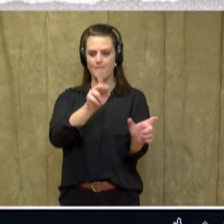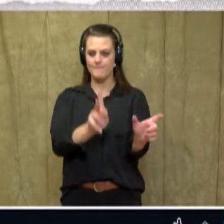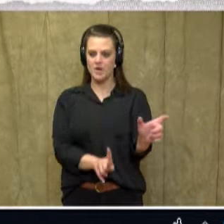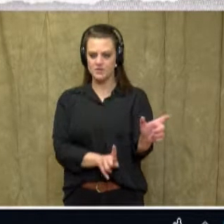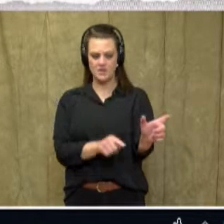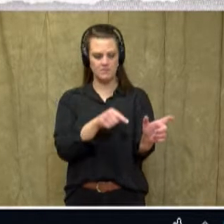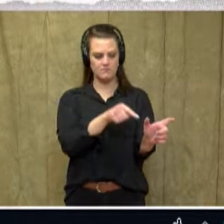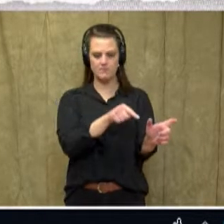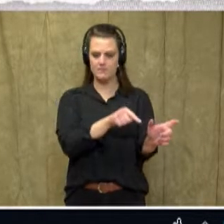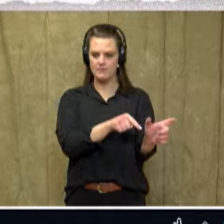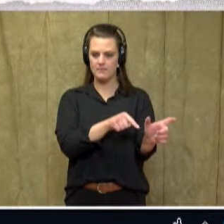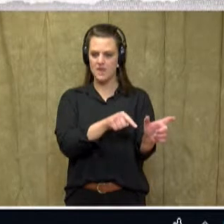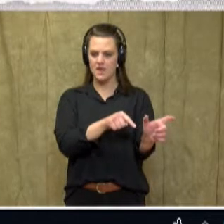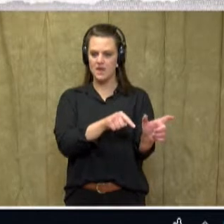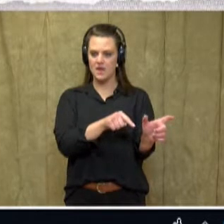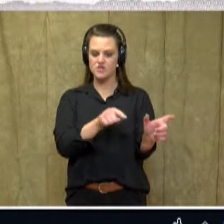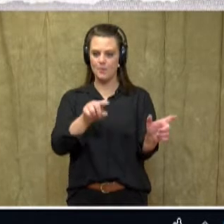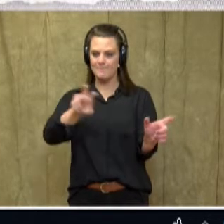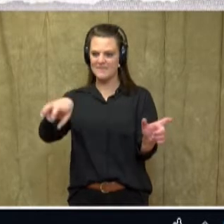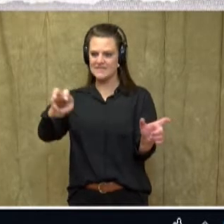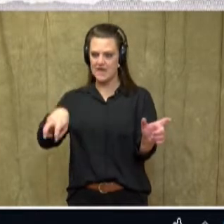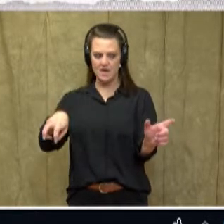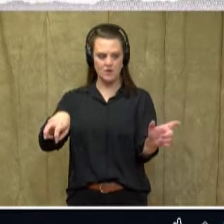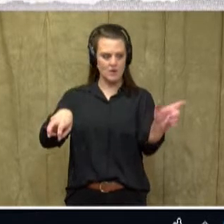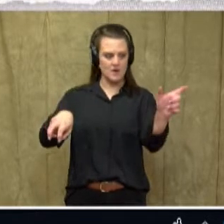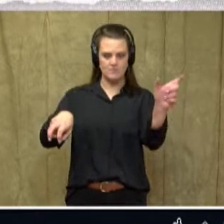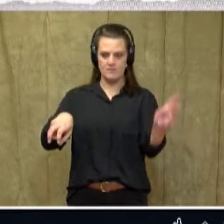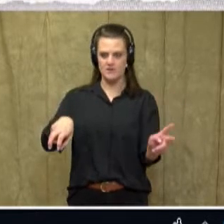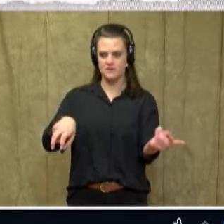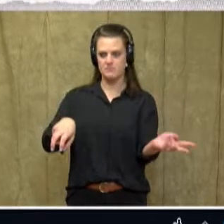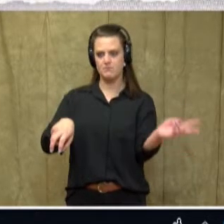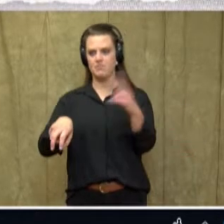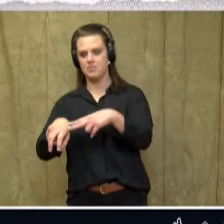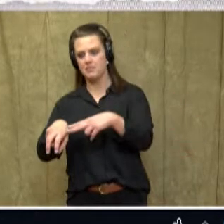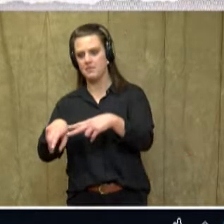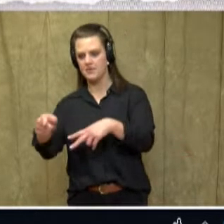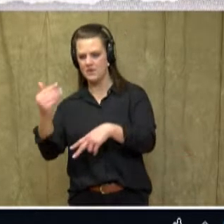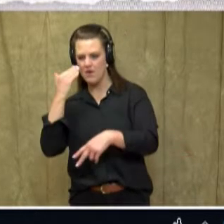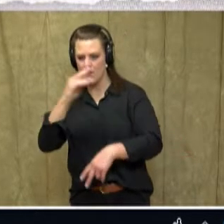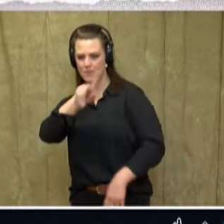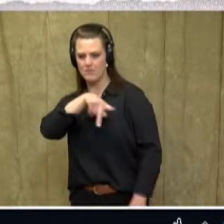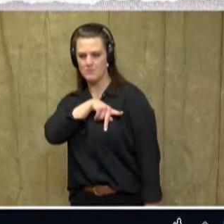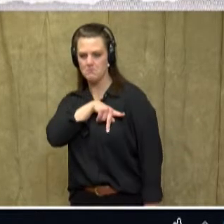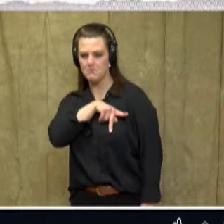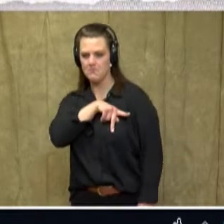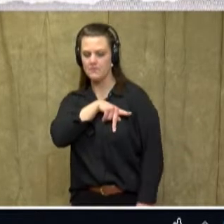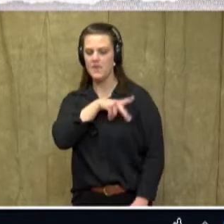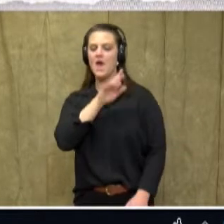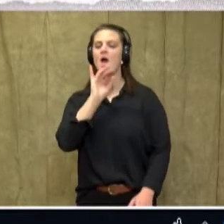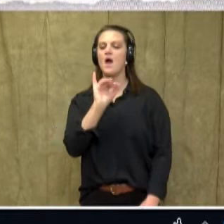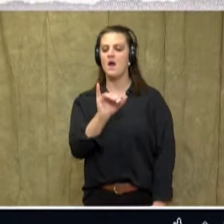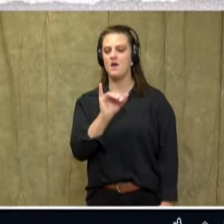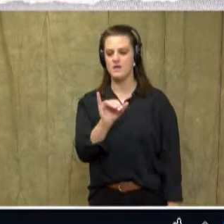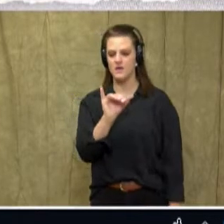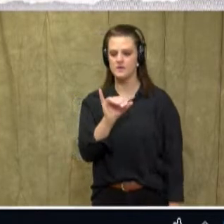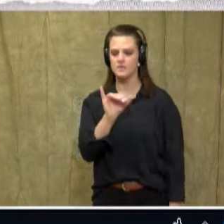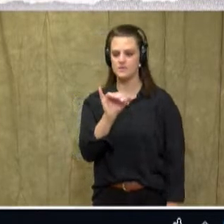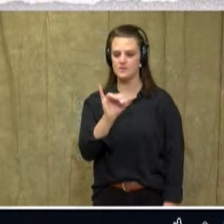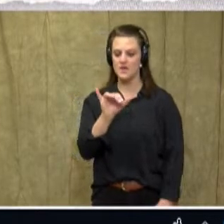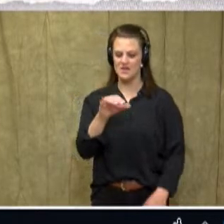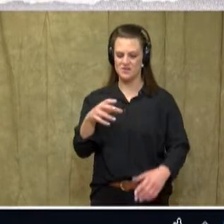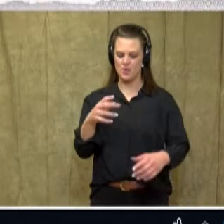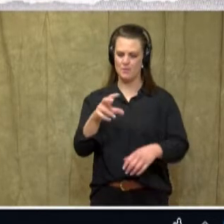a person's characteristic. Oh, so maybe how the